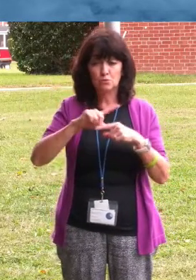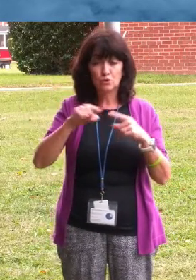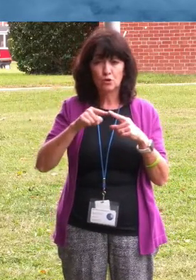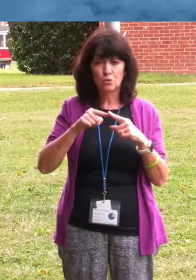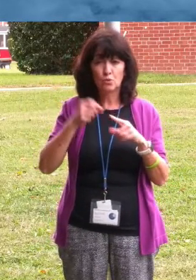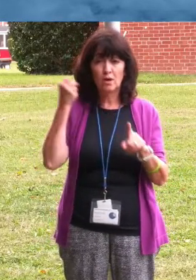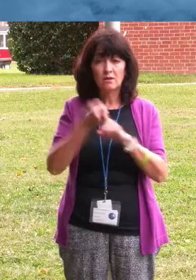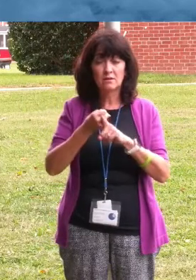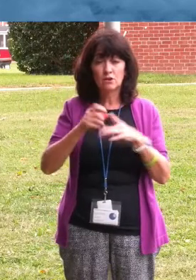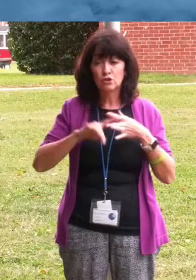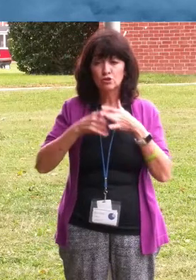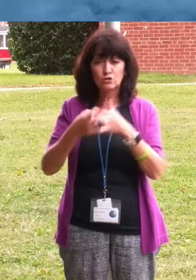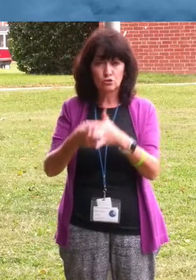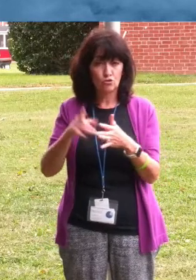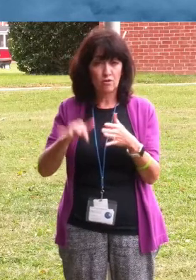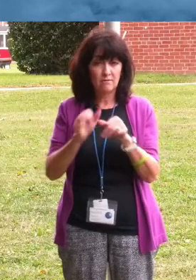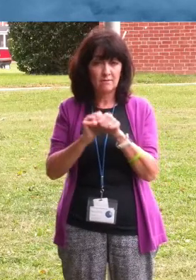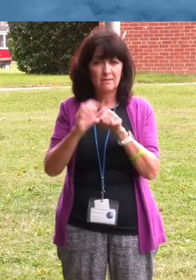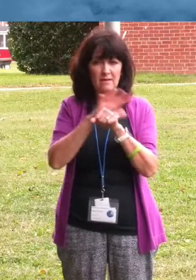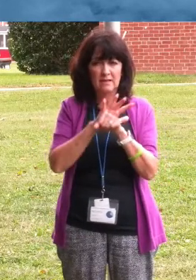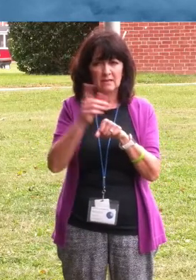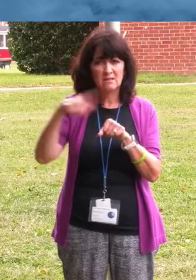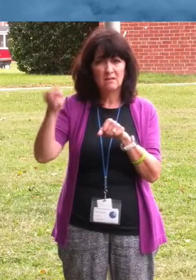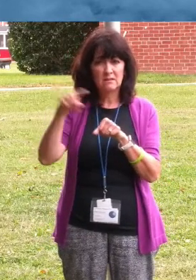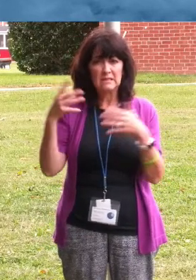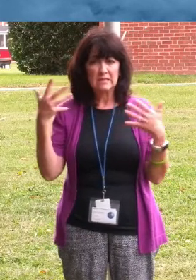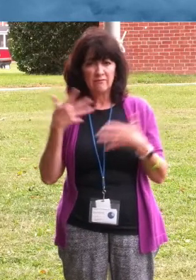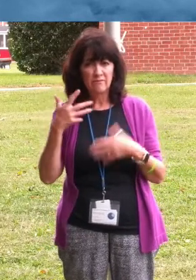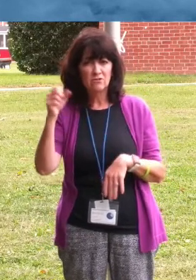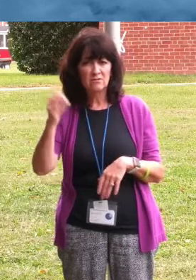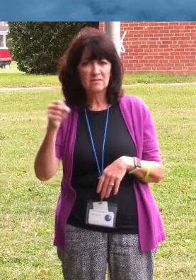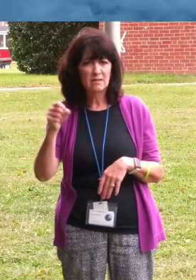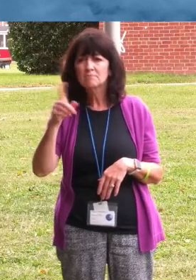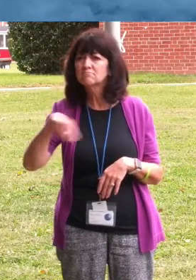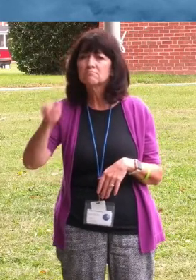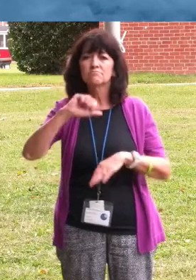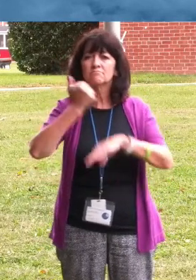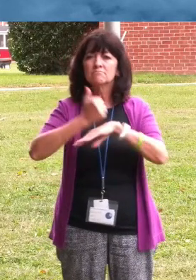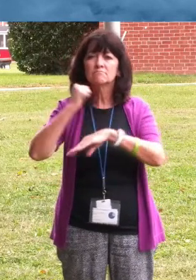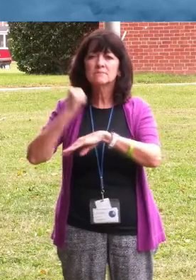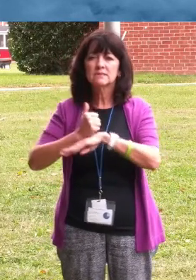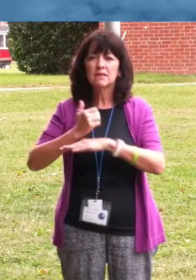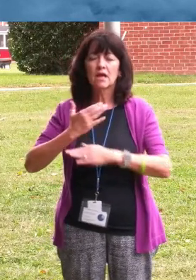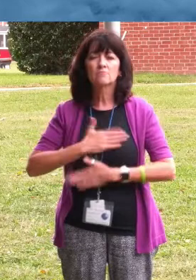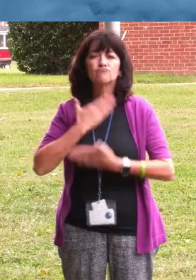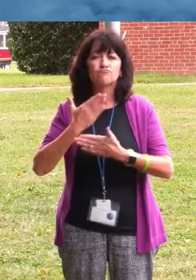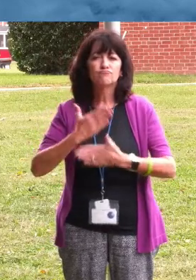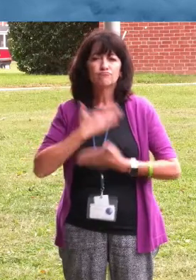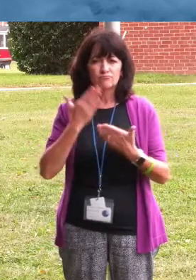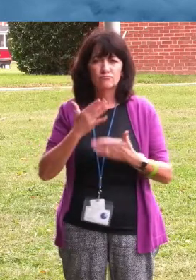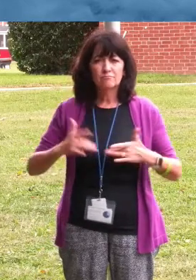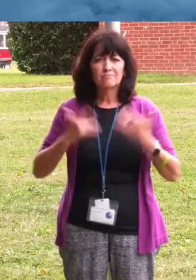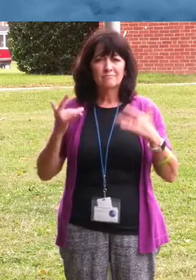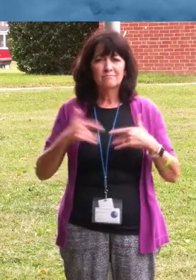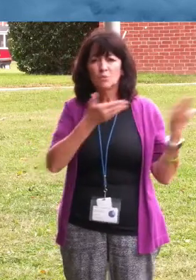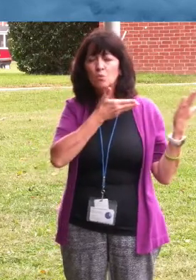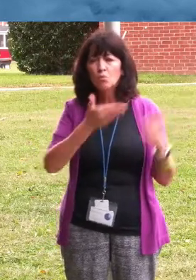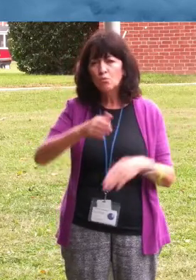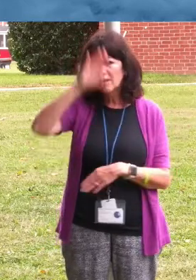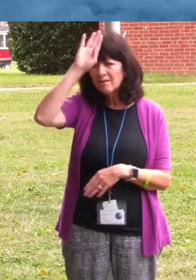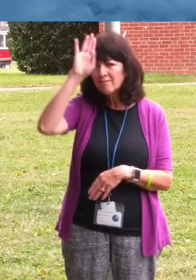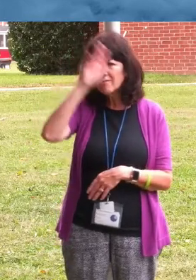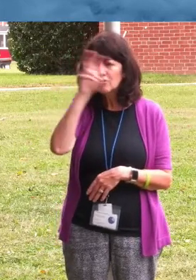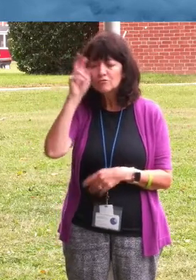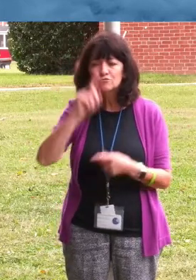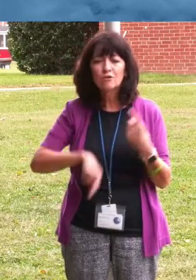deep uncertainty and fear, they organized an appreciation event for the staff. It included fire trucks and balloons and